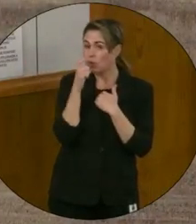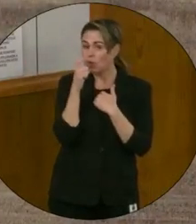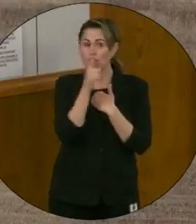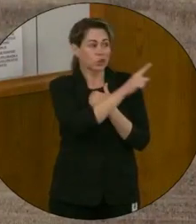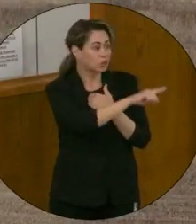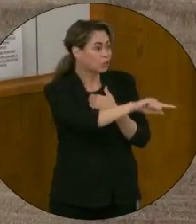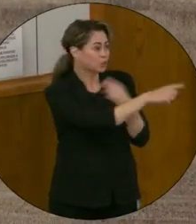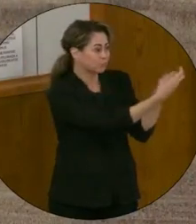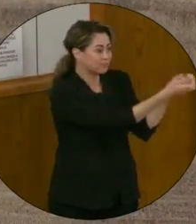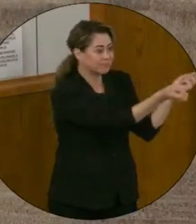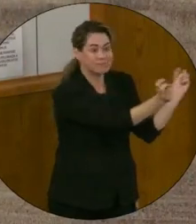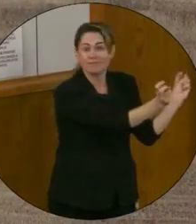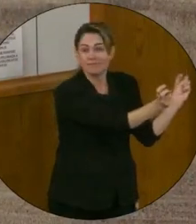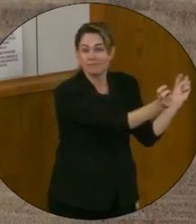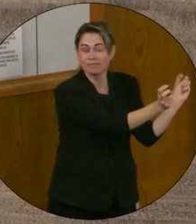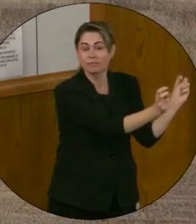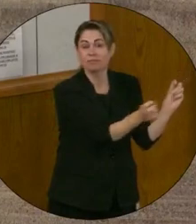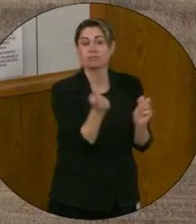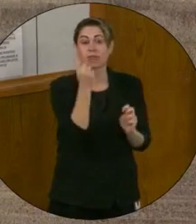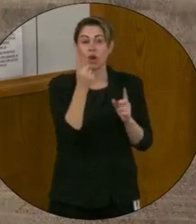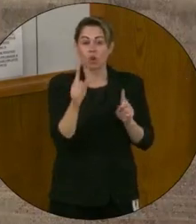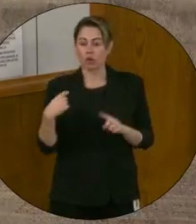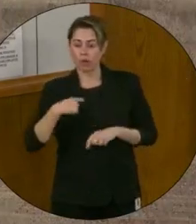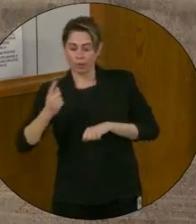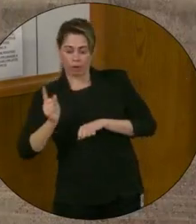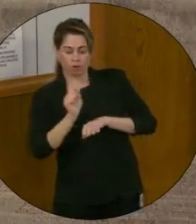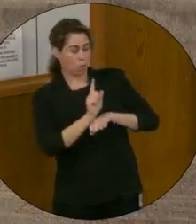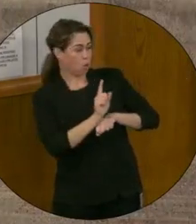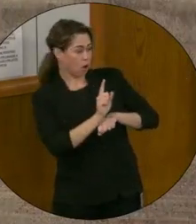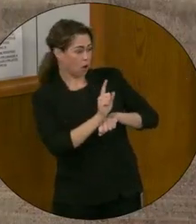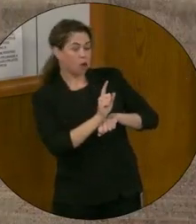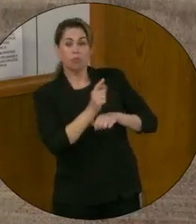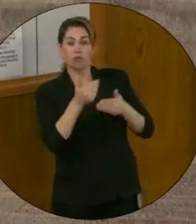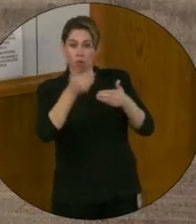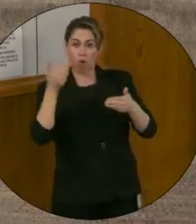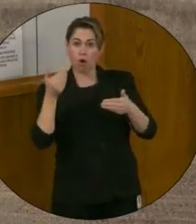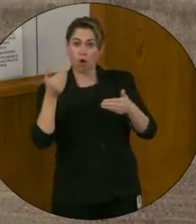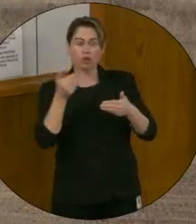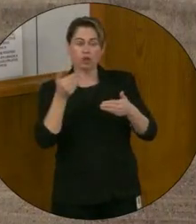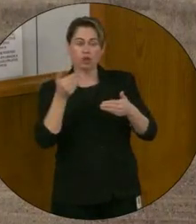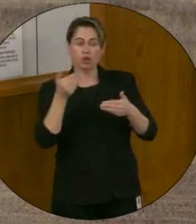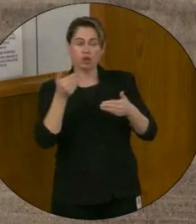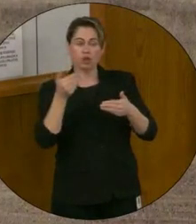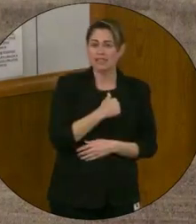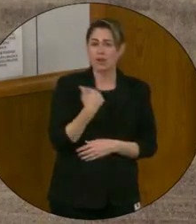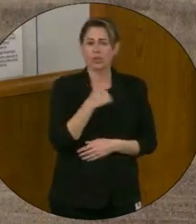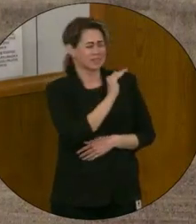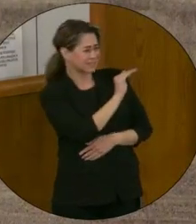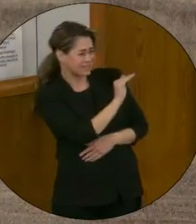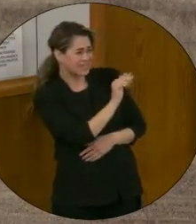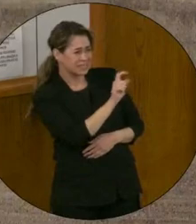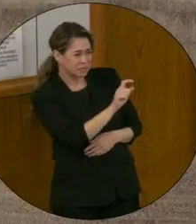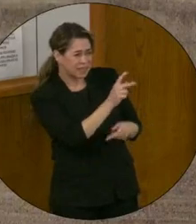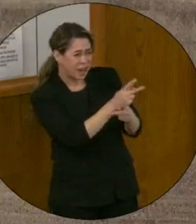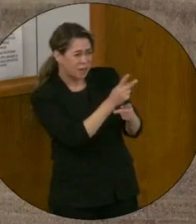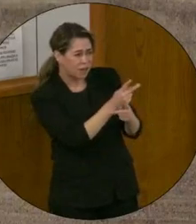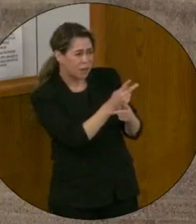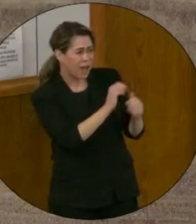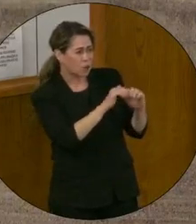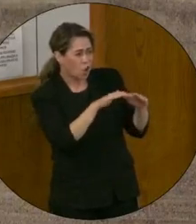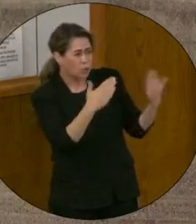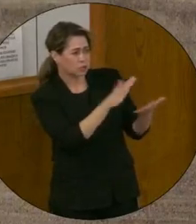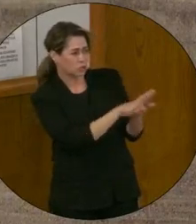there. When we came before you and you ignored us last time about being more careful about opening schools, it was